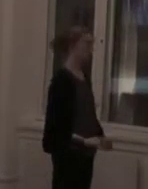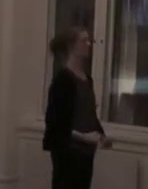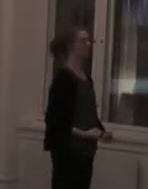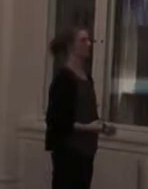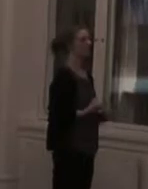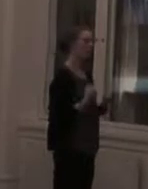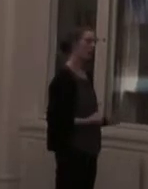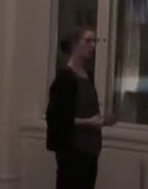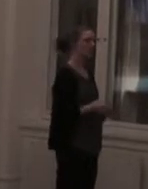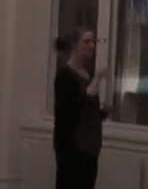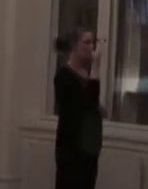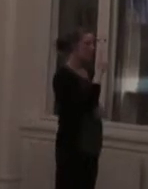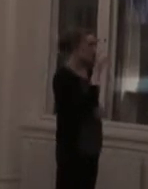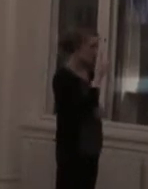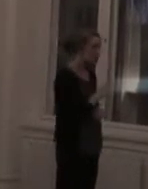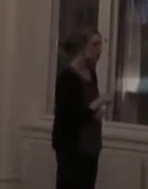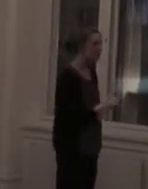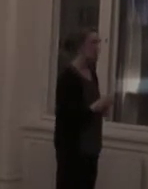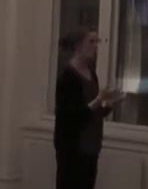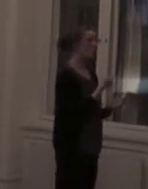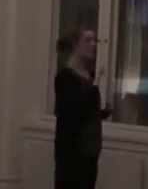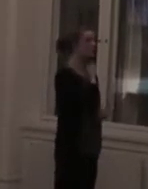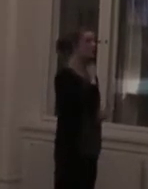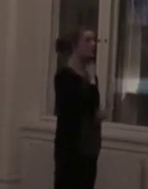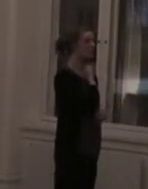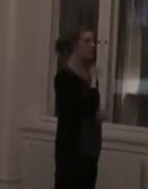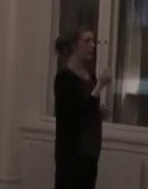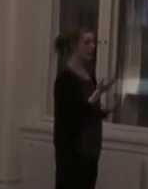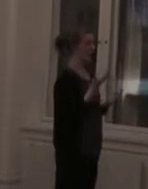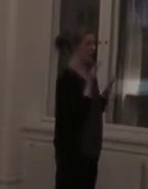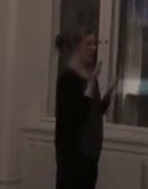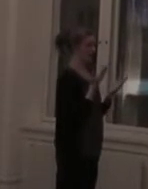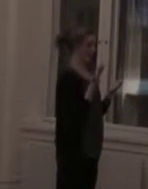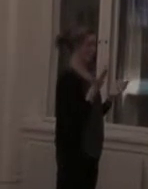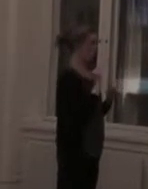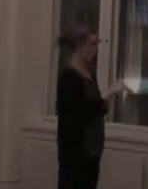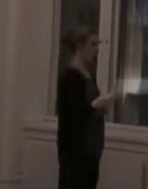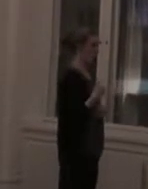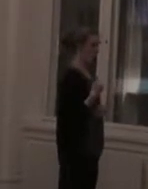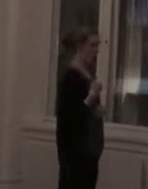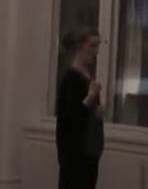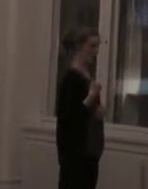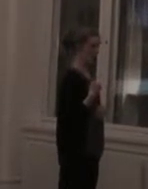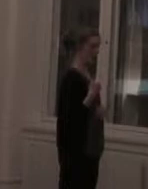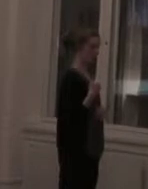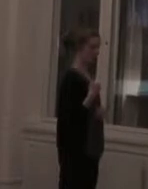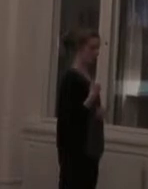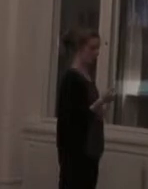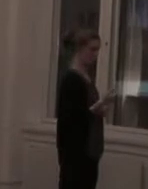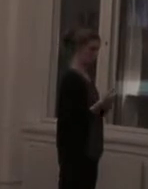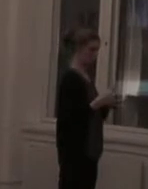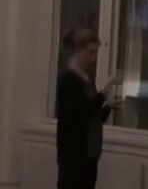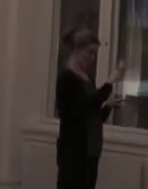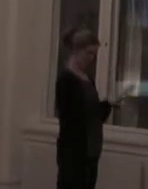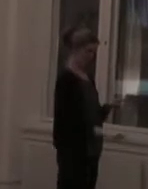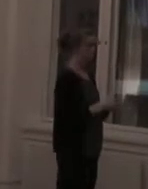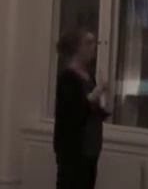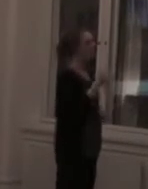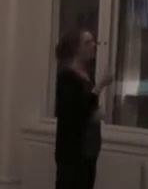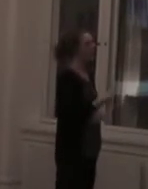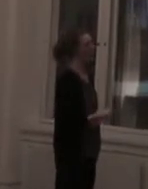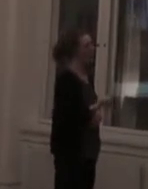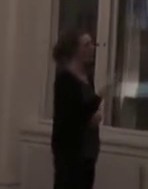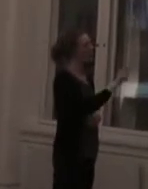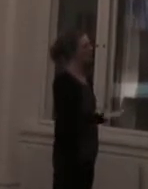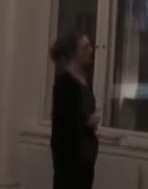them, and some of the stories have been read more than 2,000 in a month. And